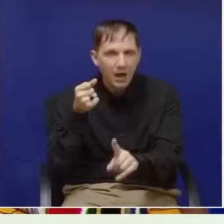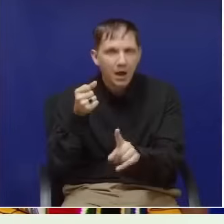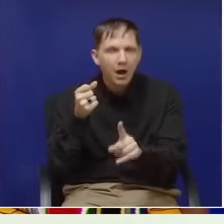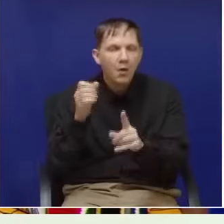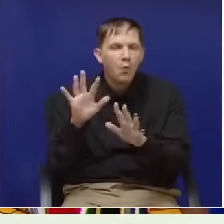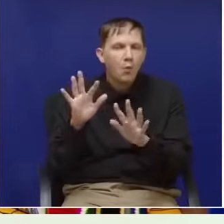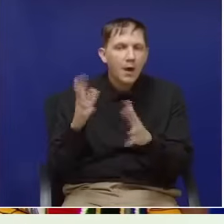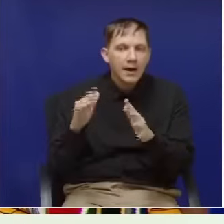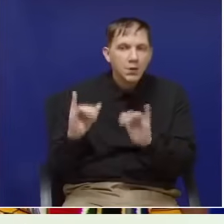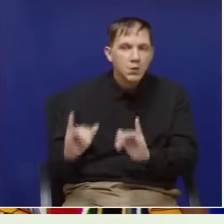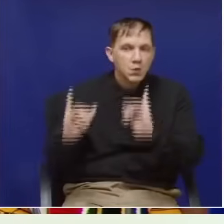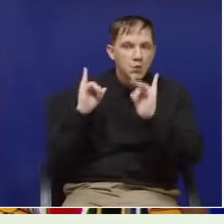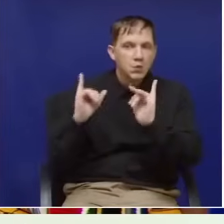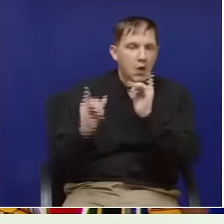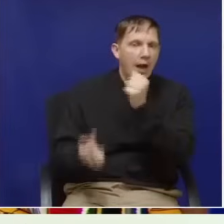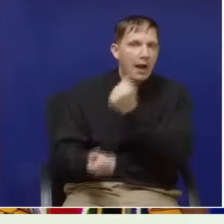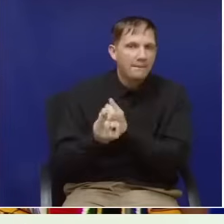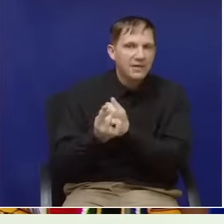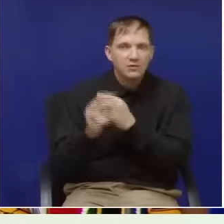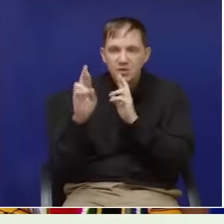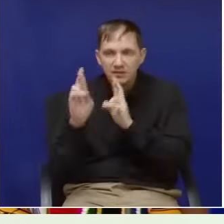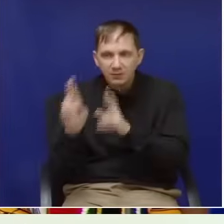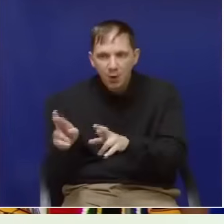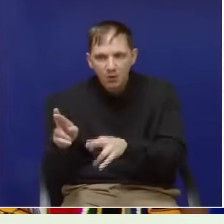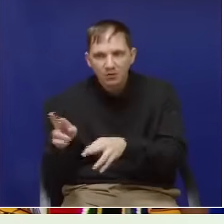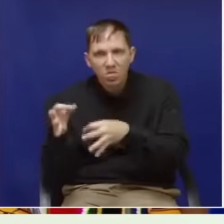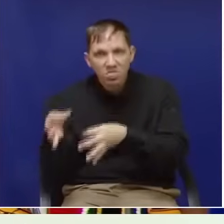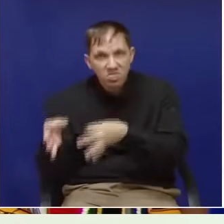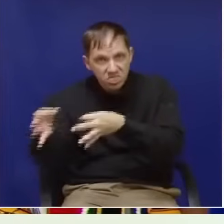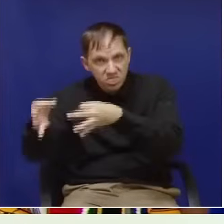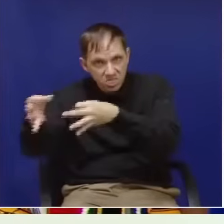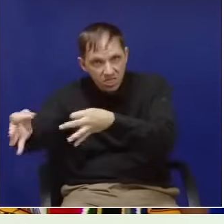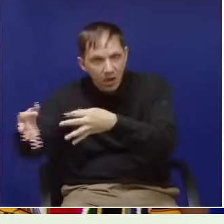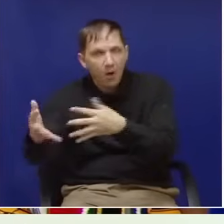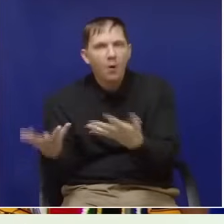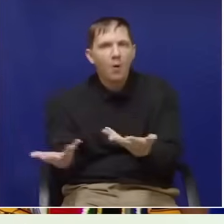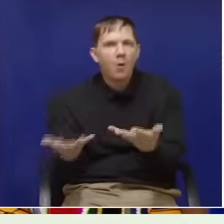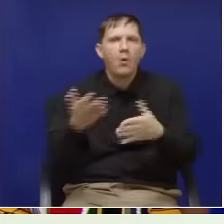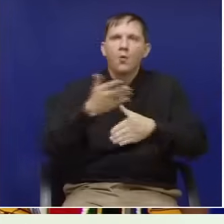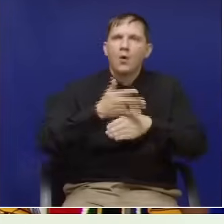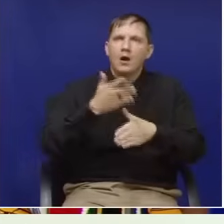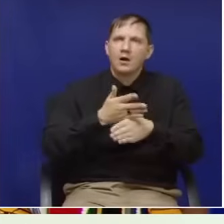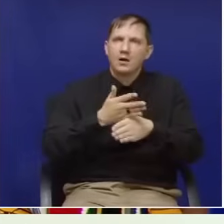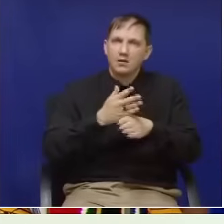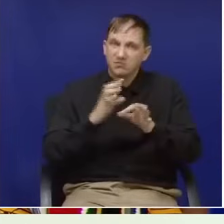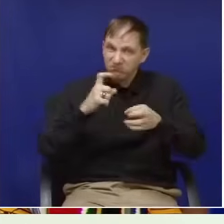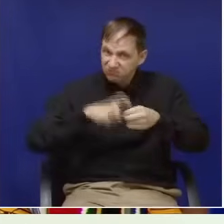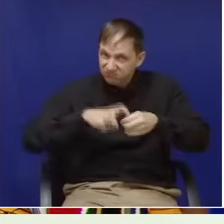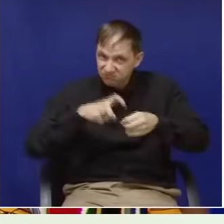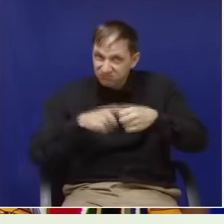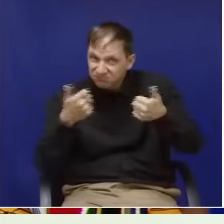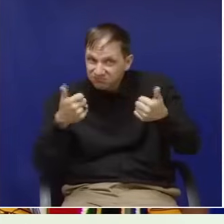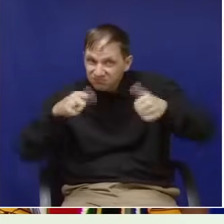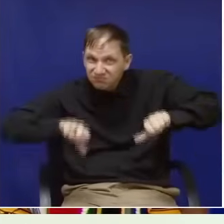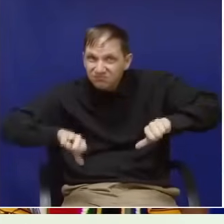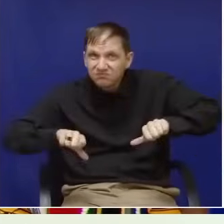times, recovery operations, and the overall effectiveness of the unit? Thank you very